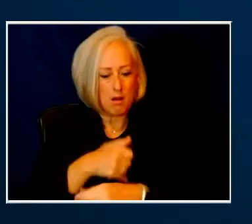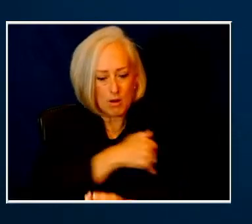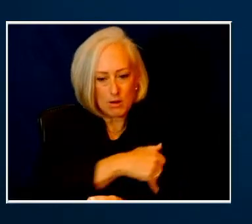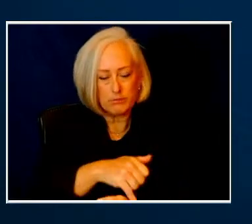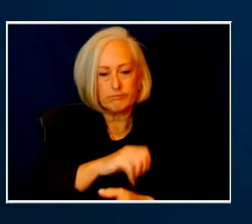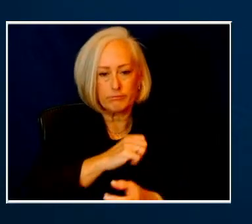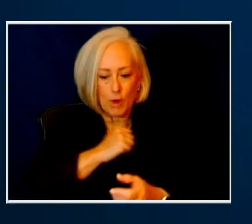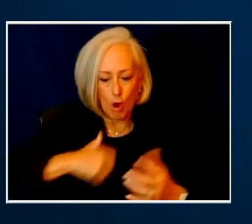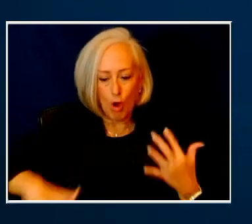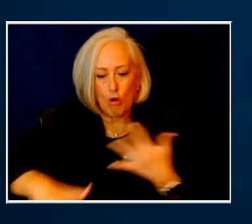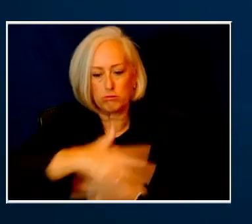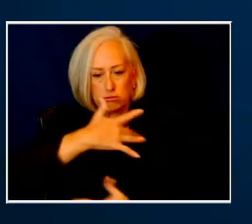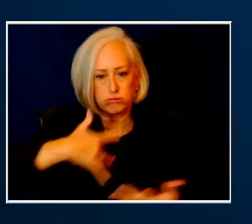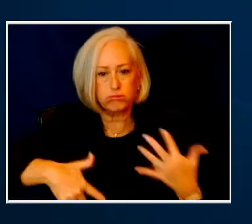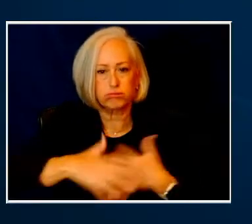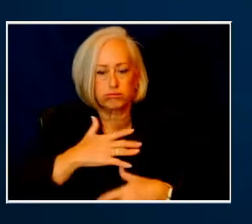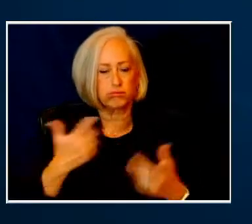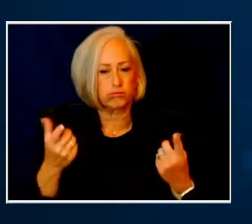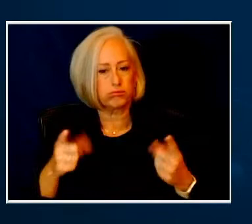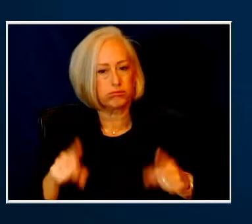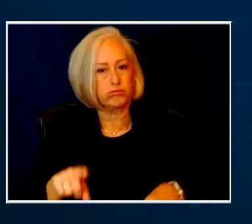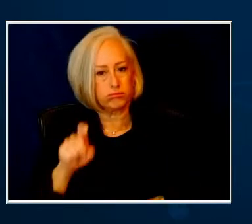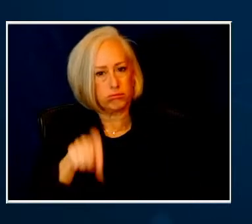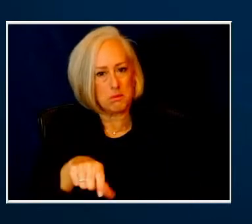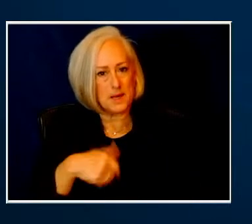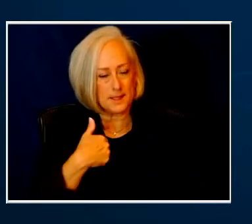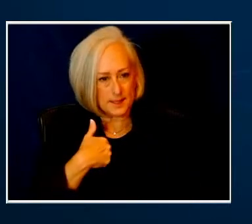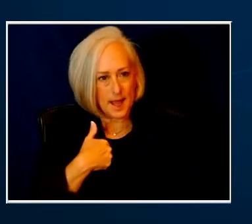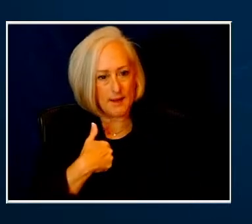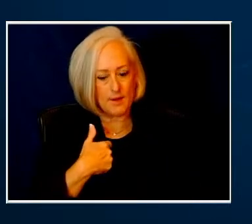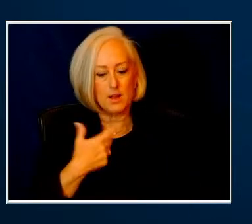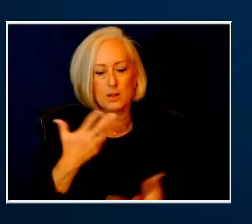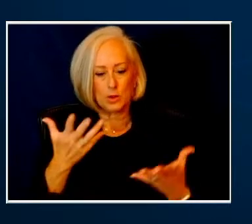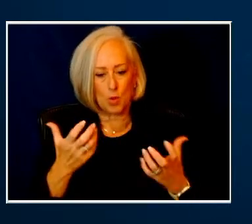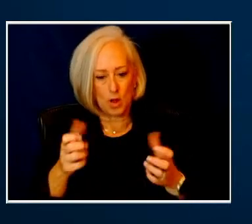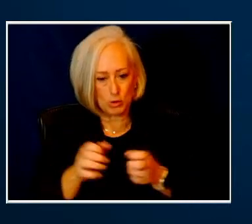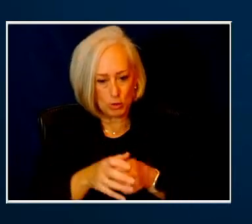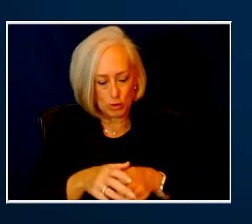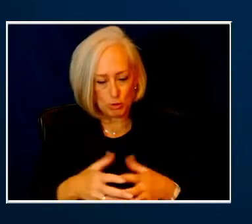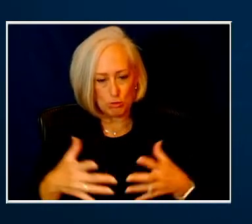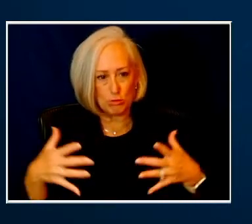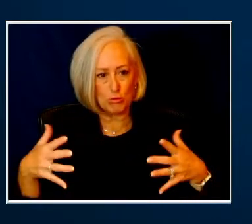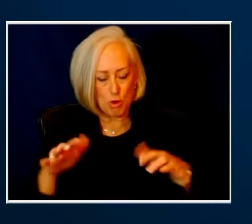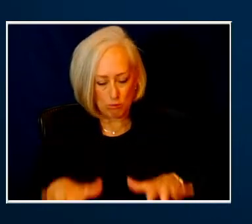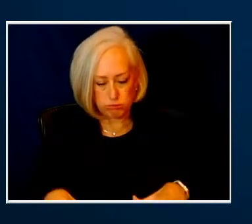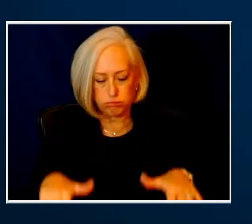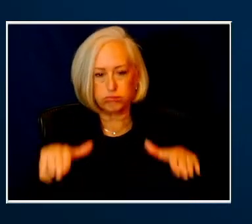blood volume. And so that was kind of one factor. We wanted her to get it as big as possible. 2 was kind of